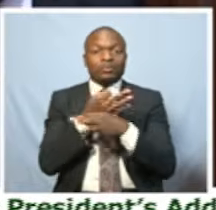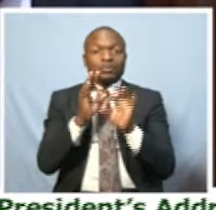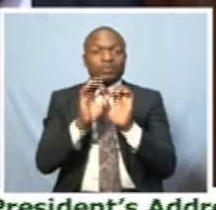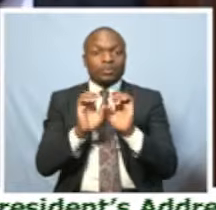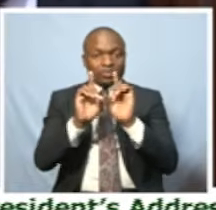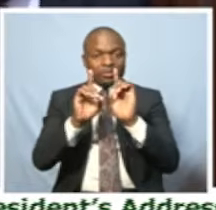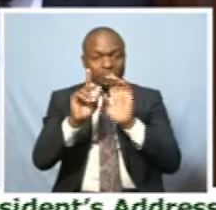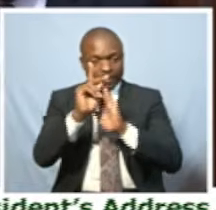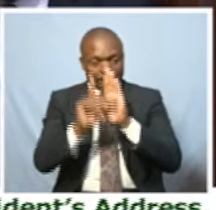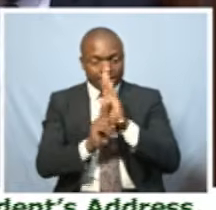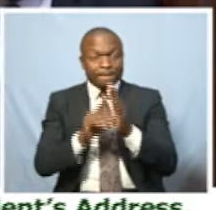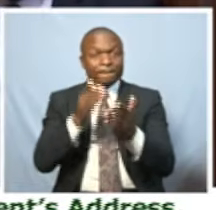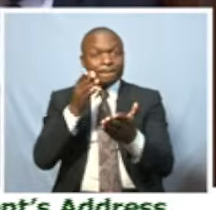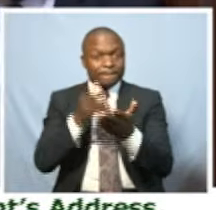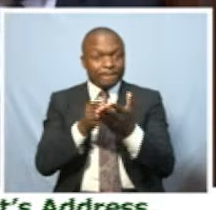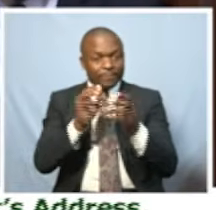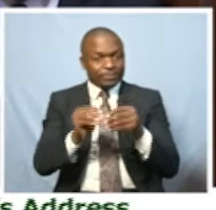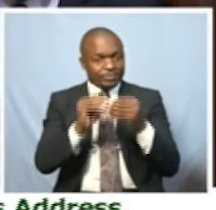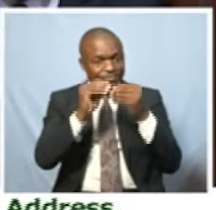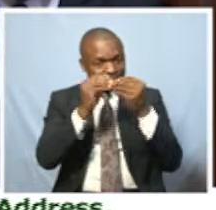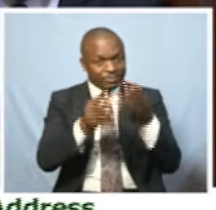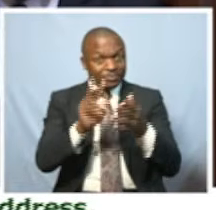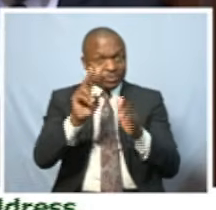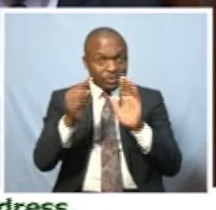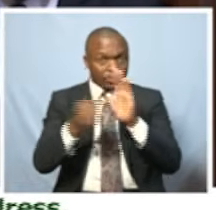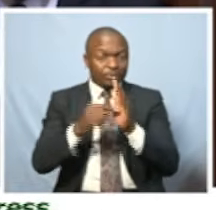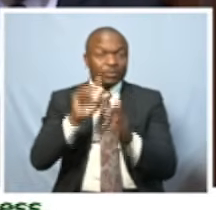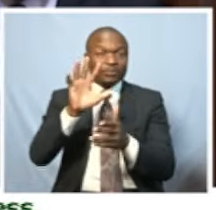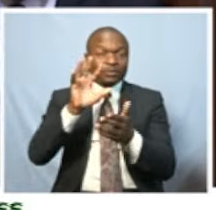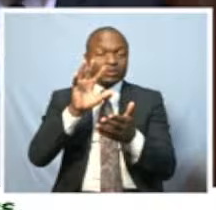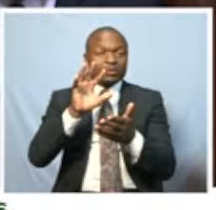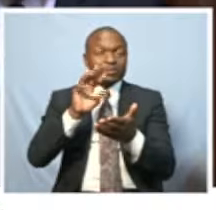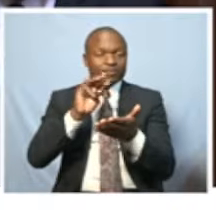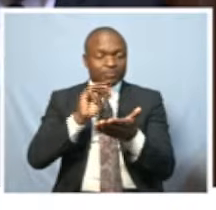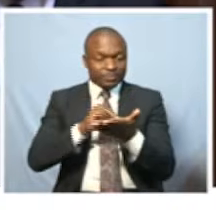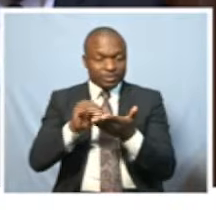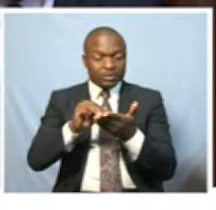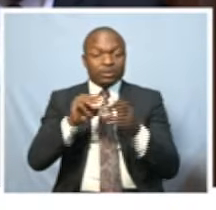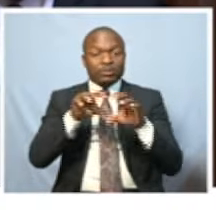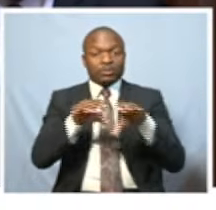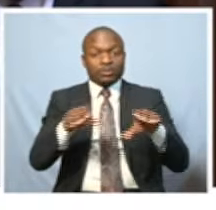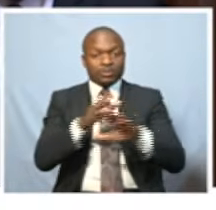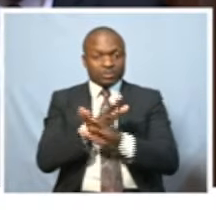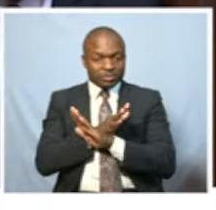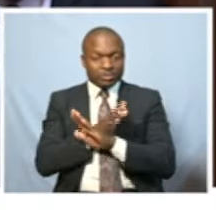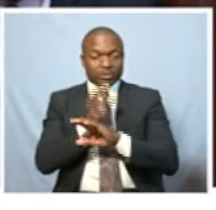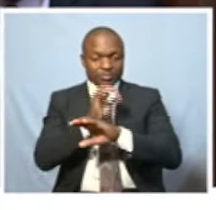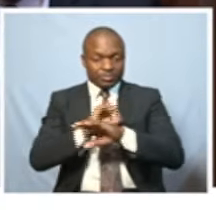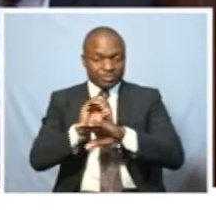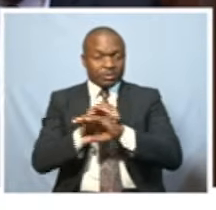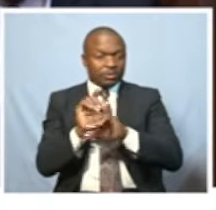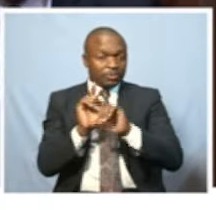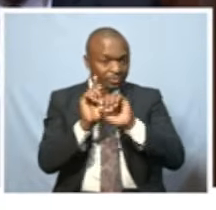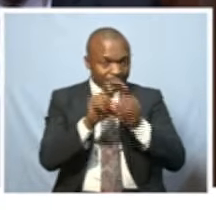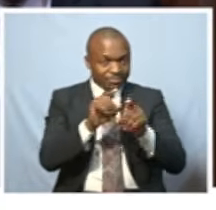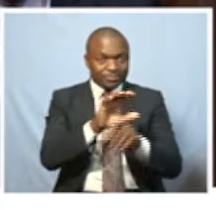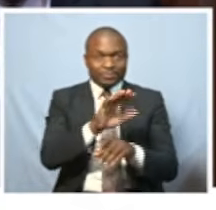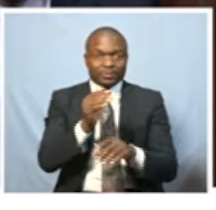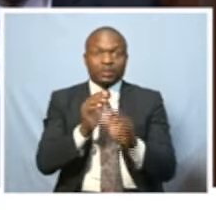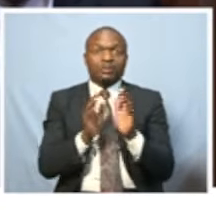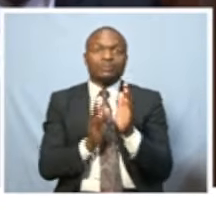education policy. This has given 2.5 million children in Zambia an opportunity to go back to